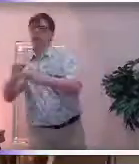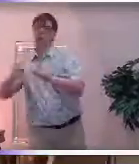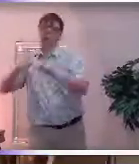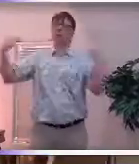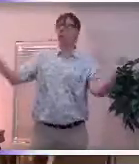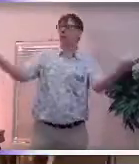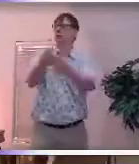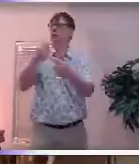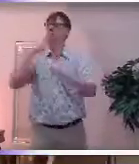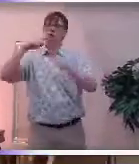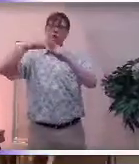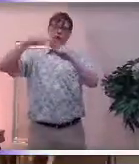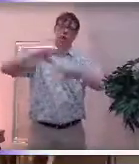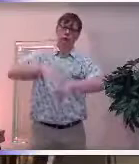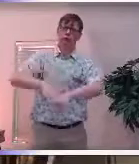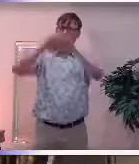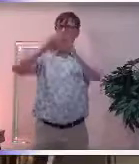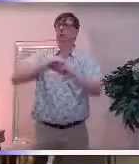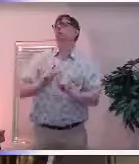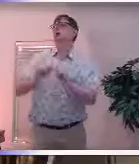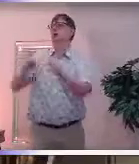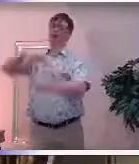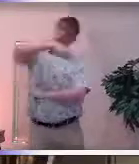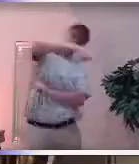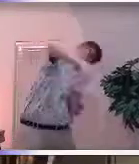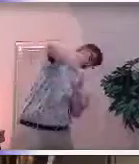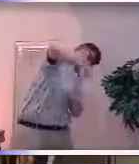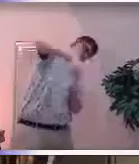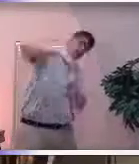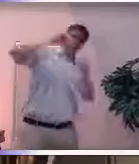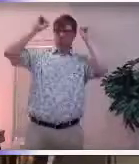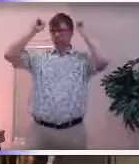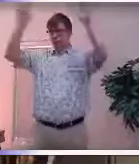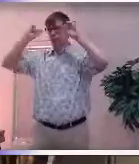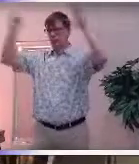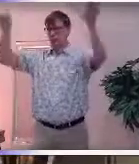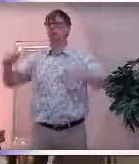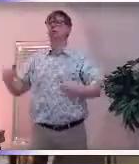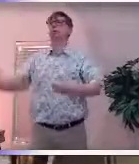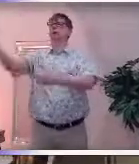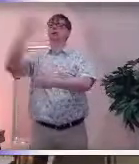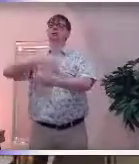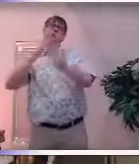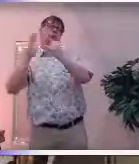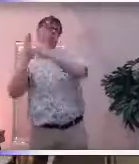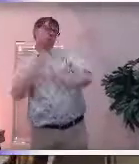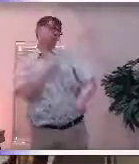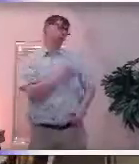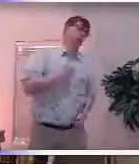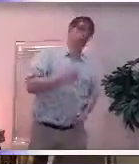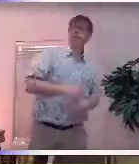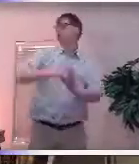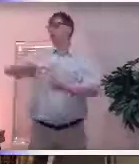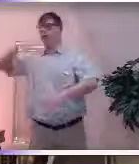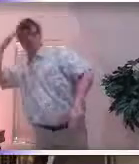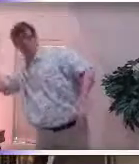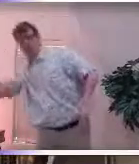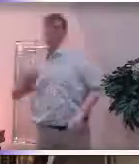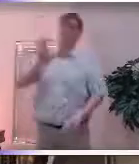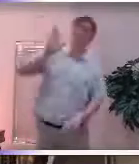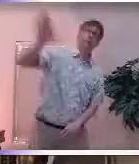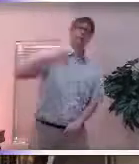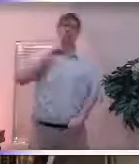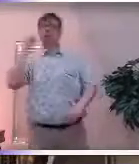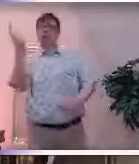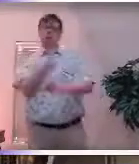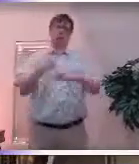us in getting around. That's a miracle in itself, all of that. We're not thinking about that as we're